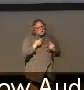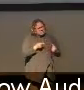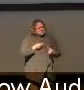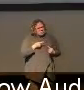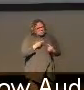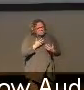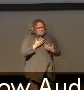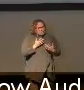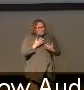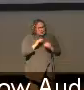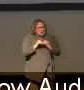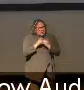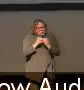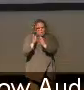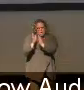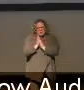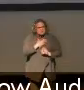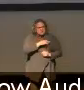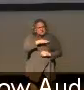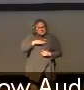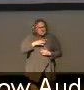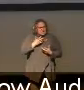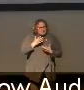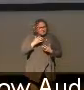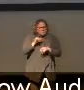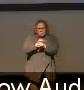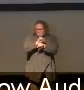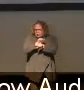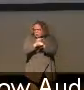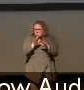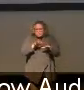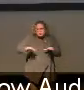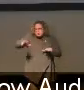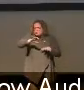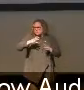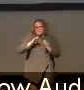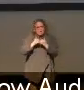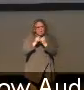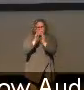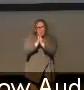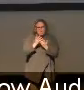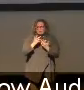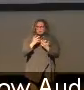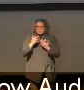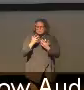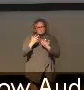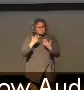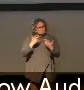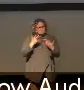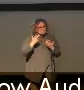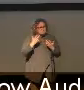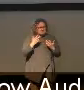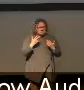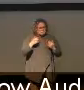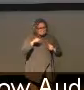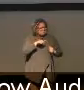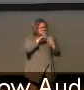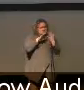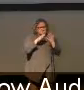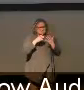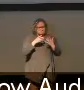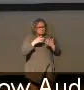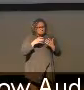you ask your colleagues to step into harm's way, to fight an unknown threat? What are the words you